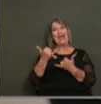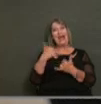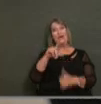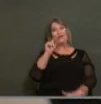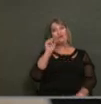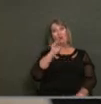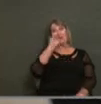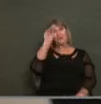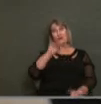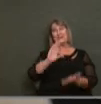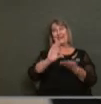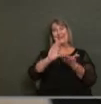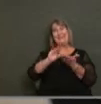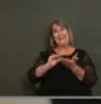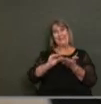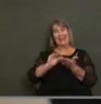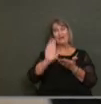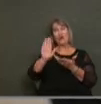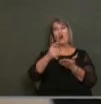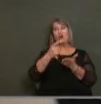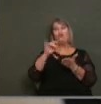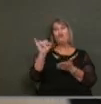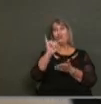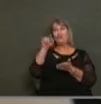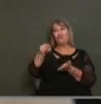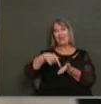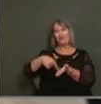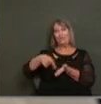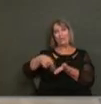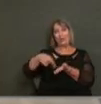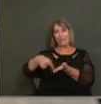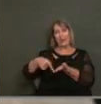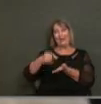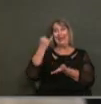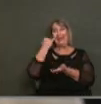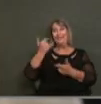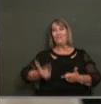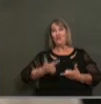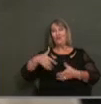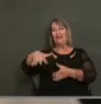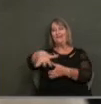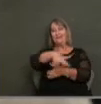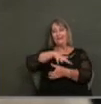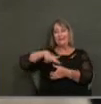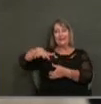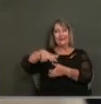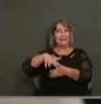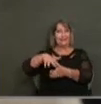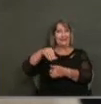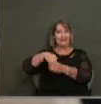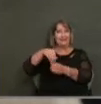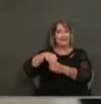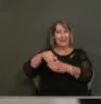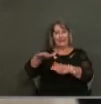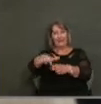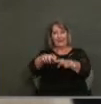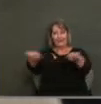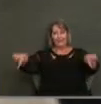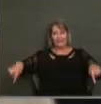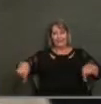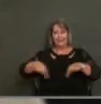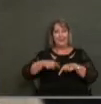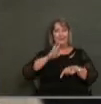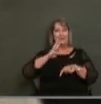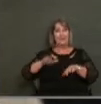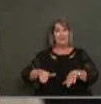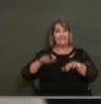20% discount on your premiums, on your insurance premiums for those that are inside the floodplain, and then a 10% discount for those that are